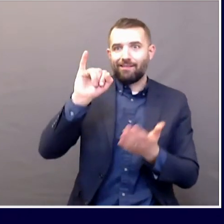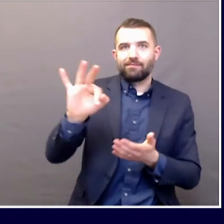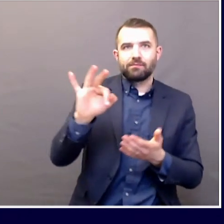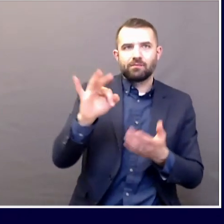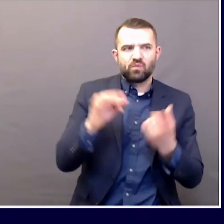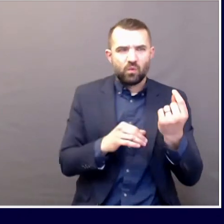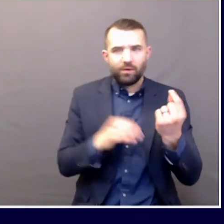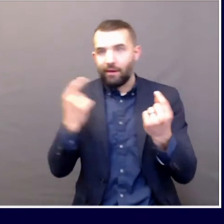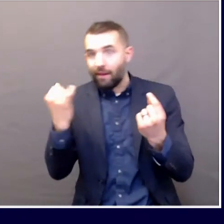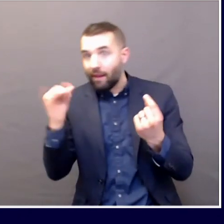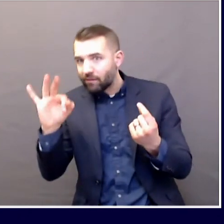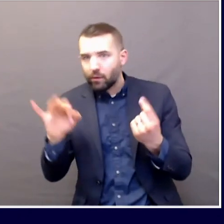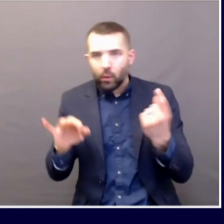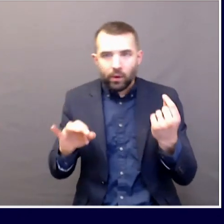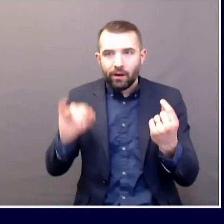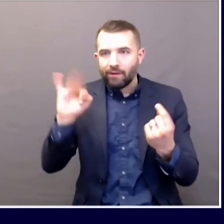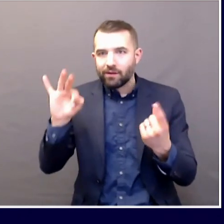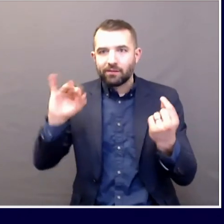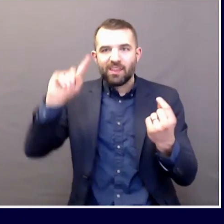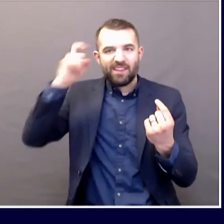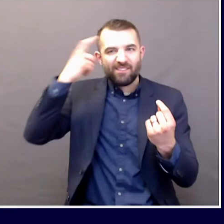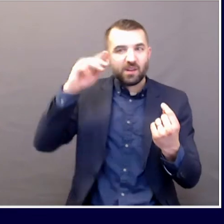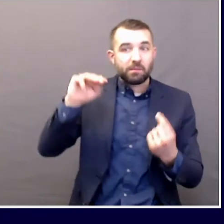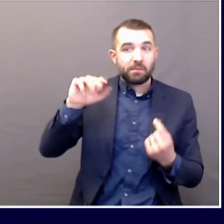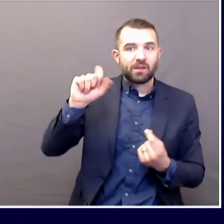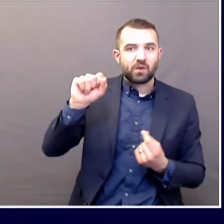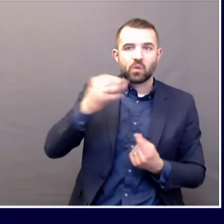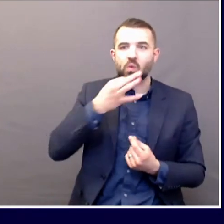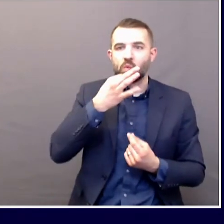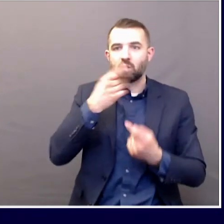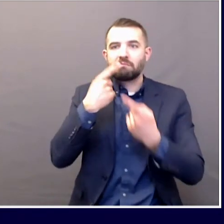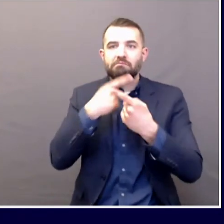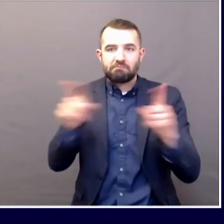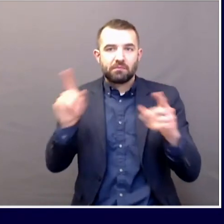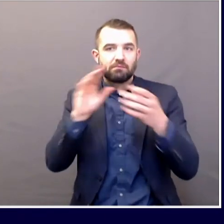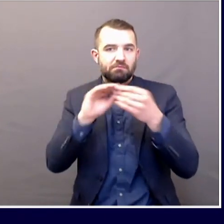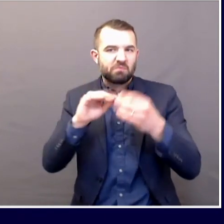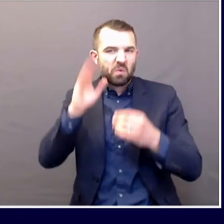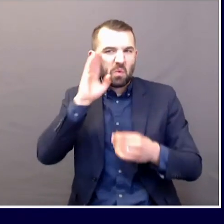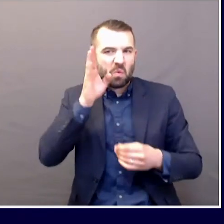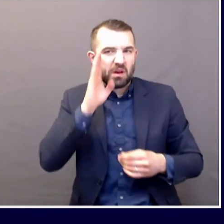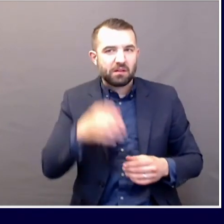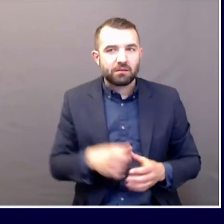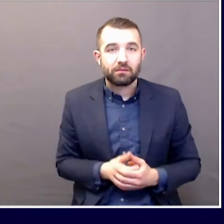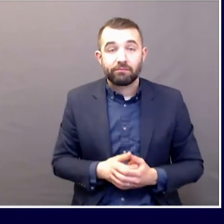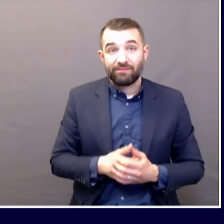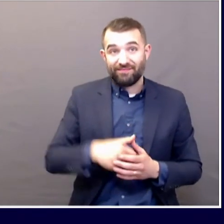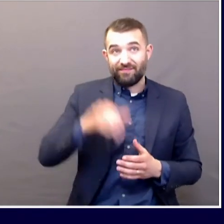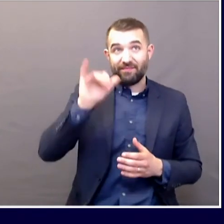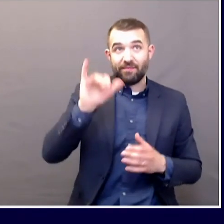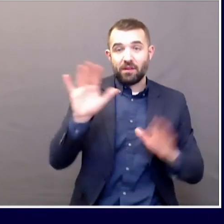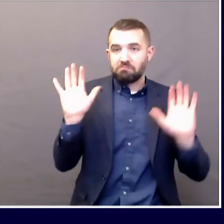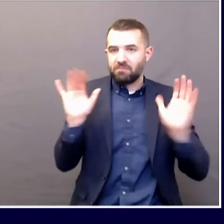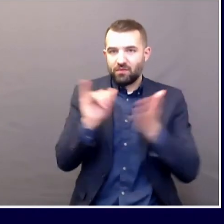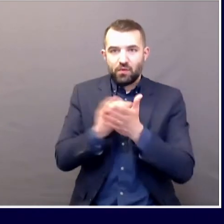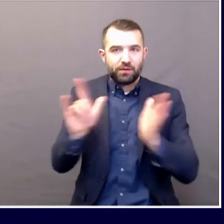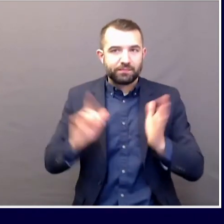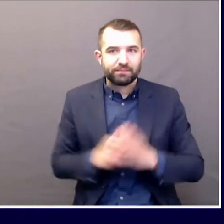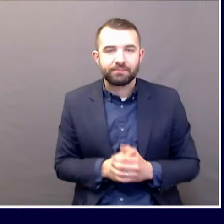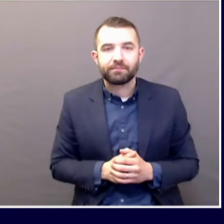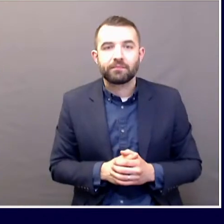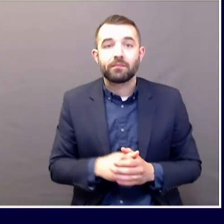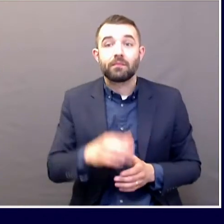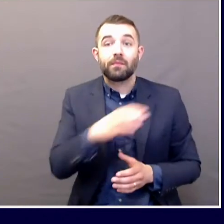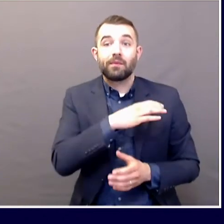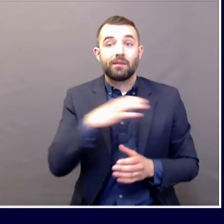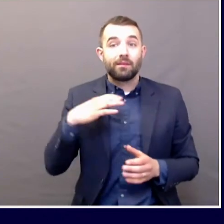soon. One important note. Well, yeah, I think that's where we are right now. Yeah, I will just make the point clear